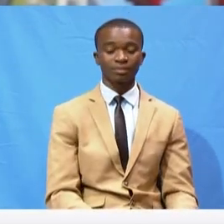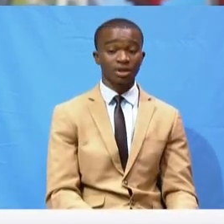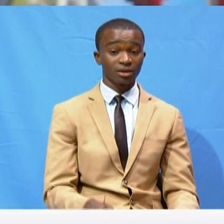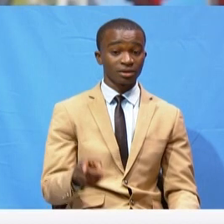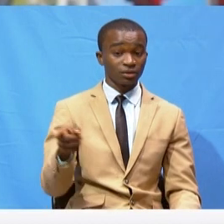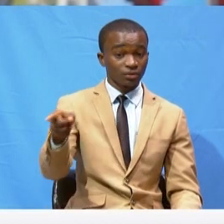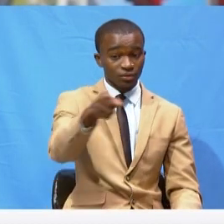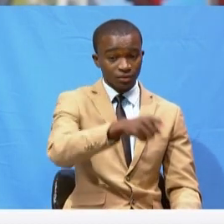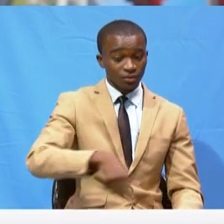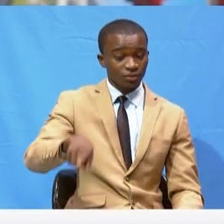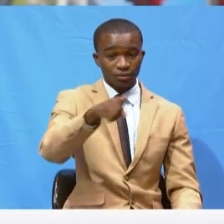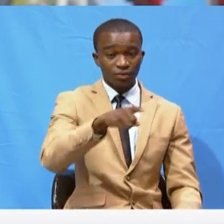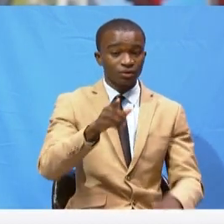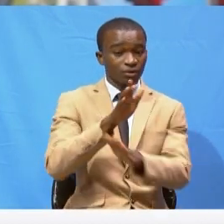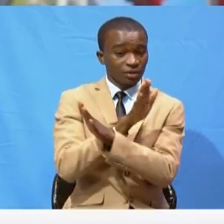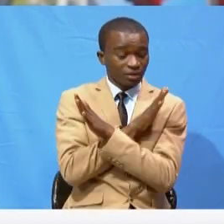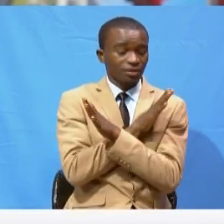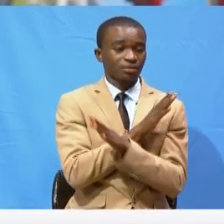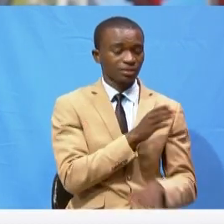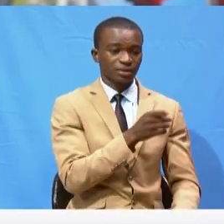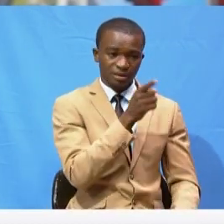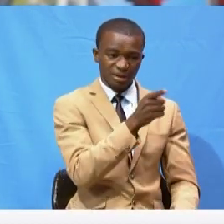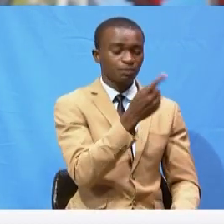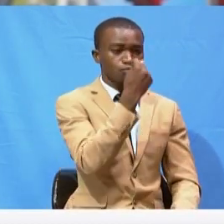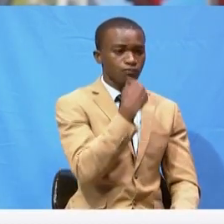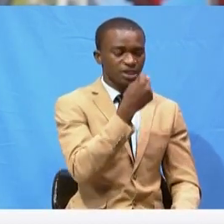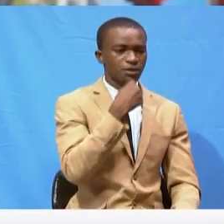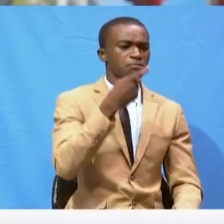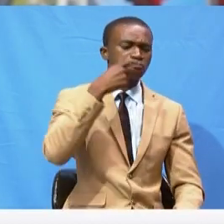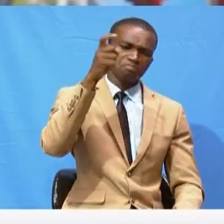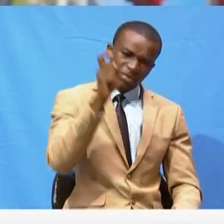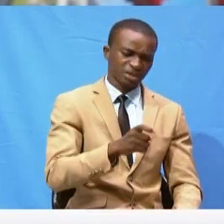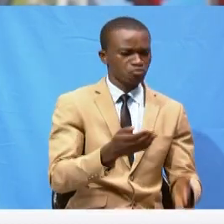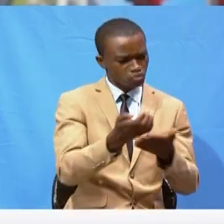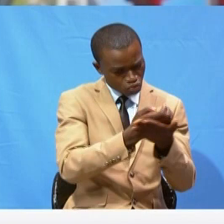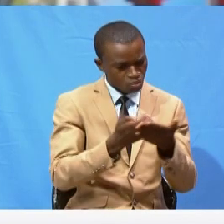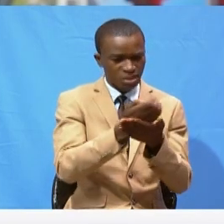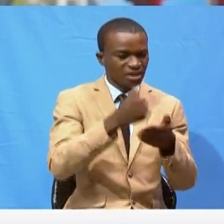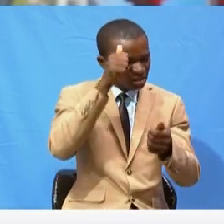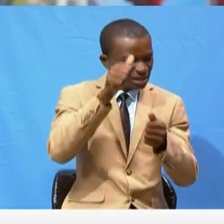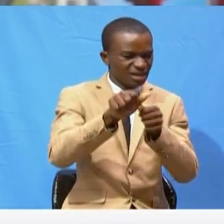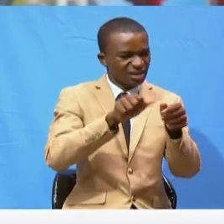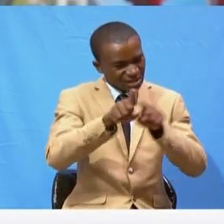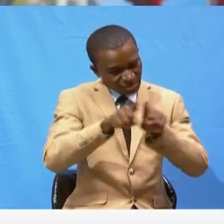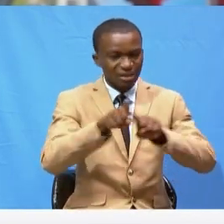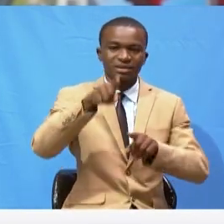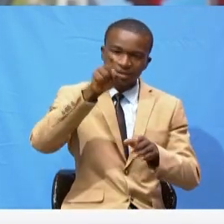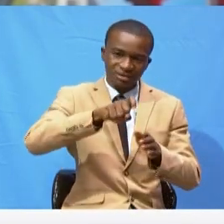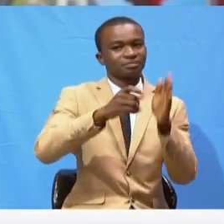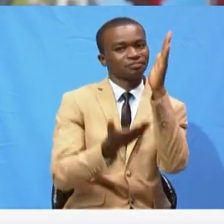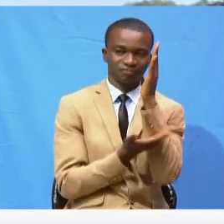ensure that our bilateral relationship continue to prosper and be of a mutual benefit to our countries and our